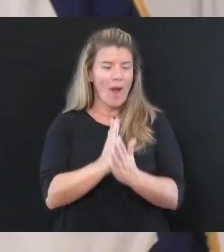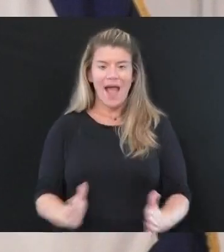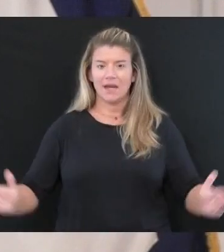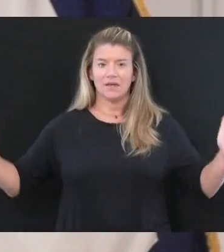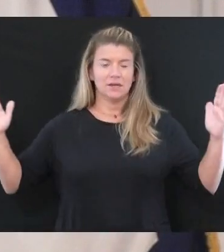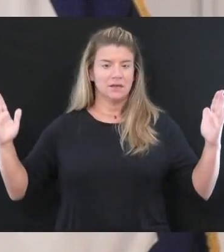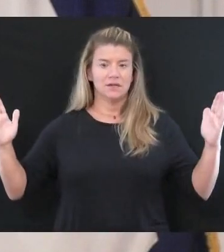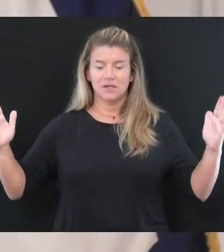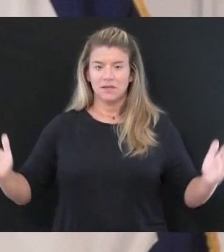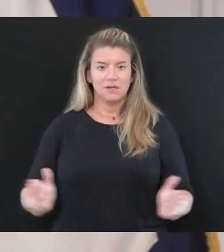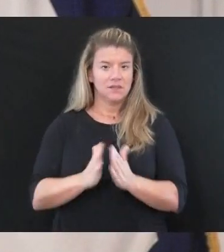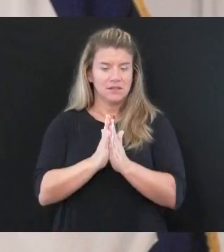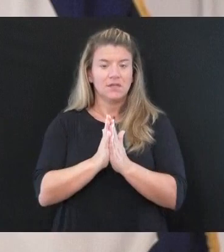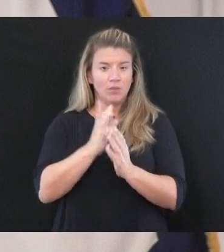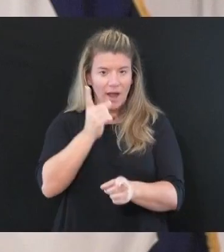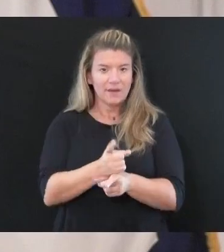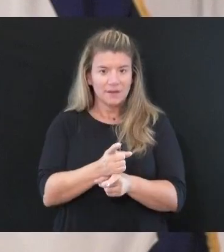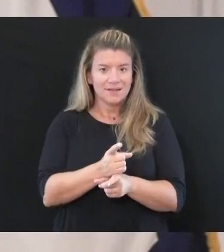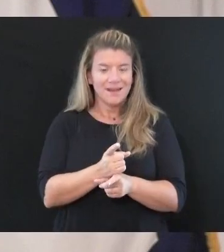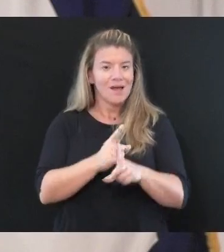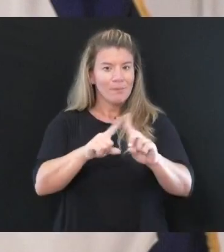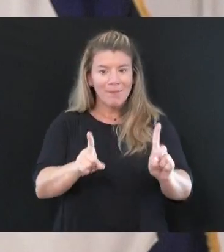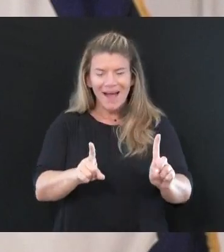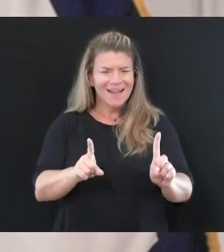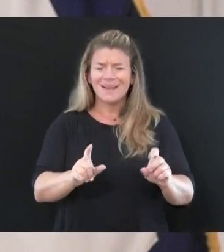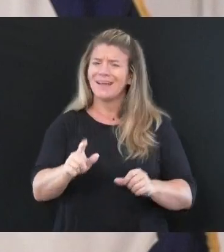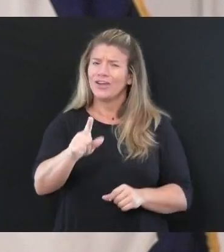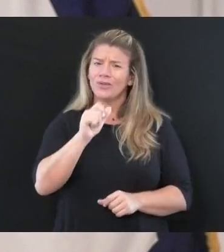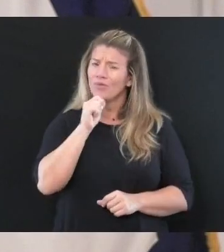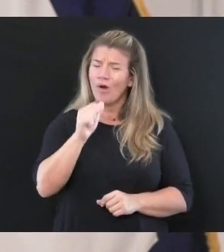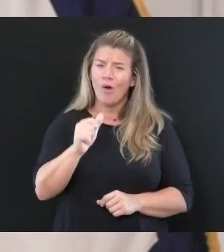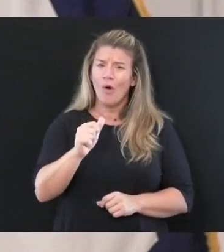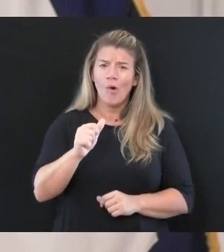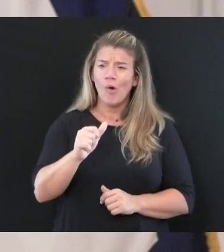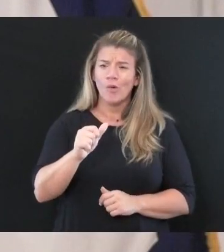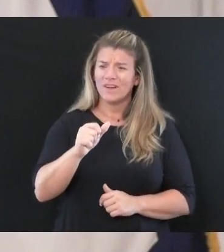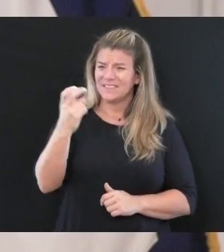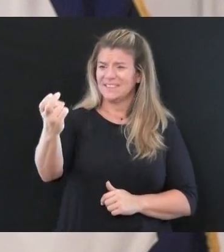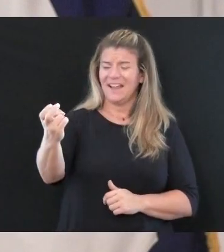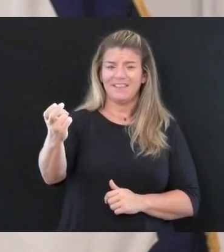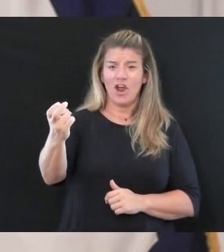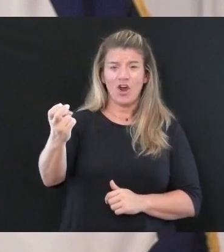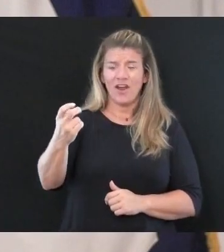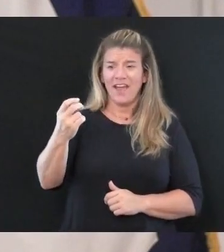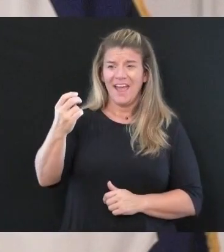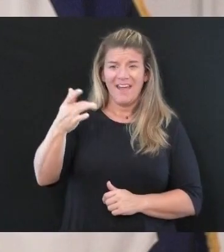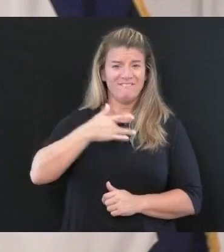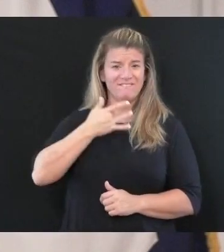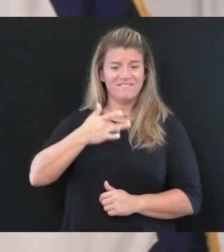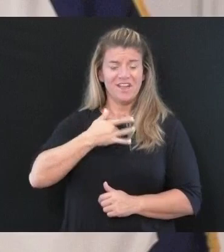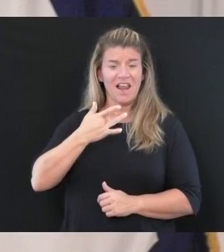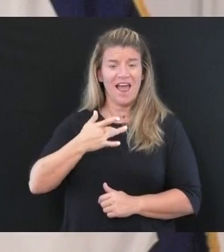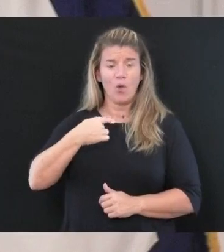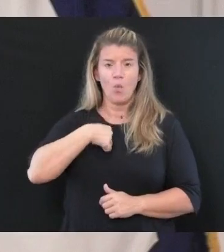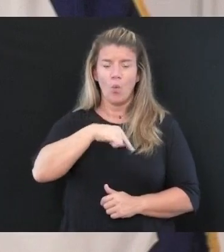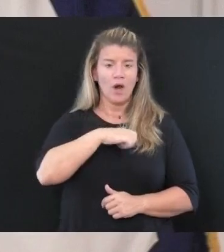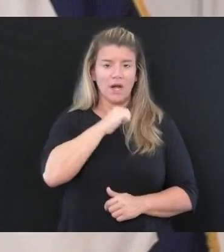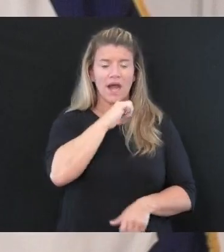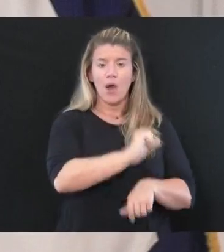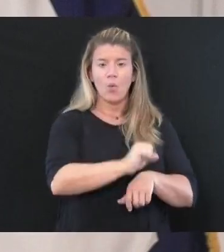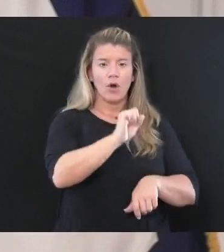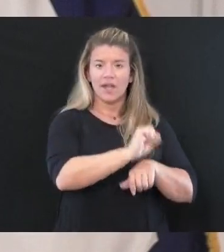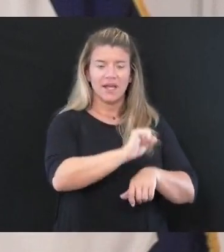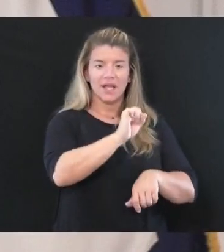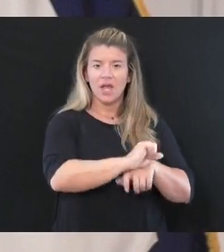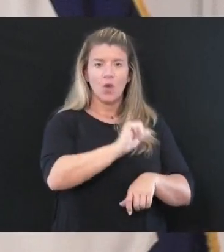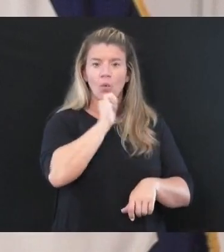everything. But at the same time, you know, don't sit there and absolutely don't think that this train is not going and it's not going